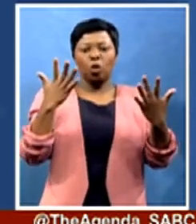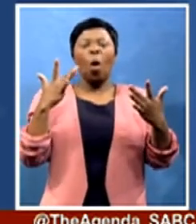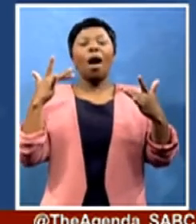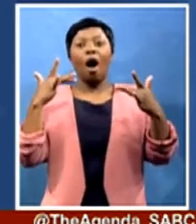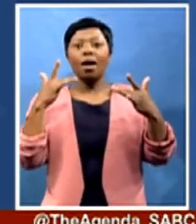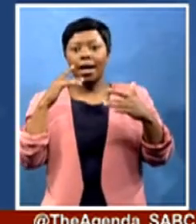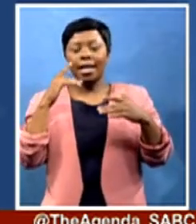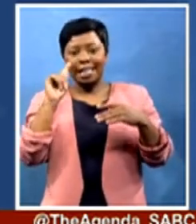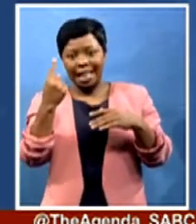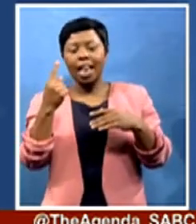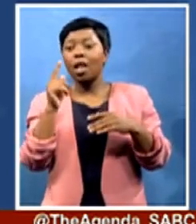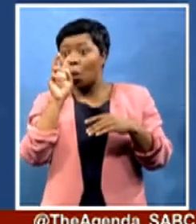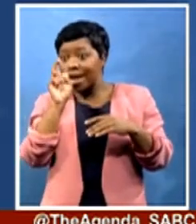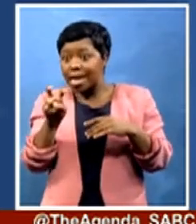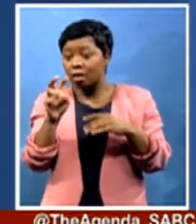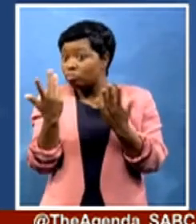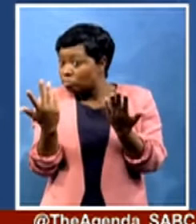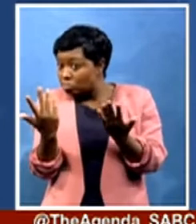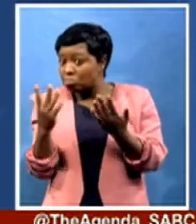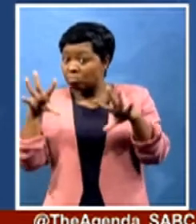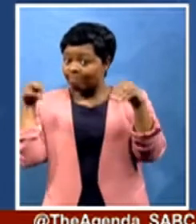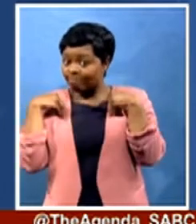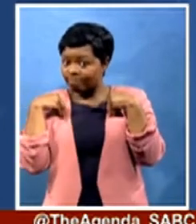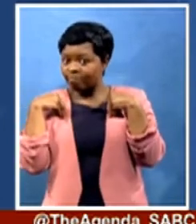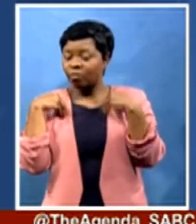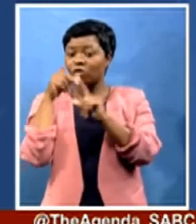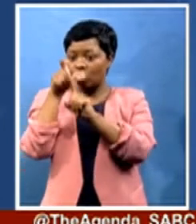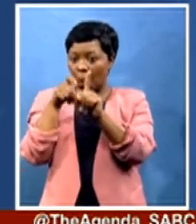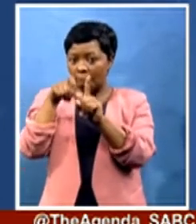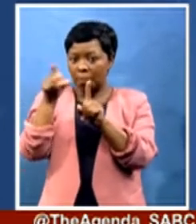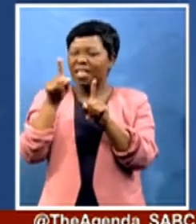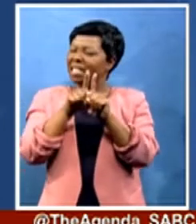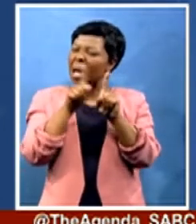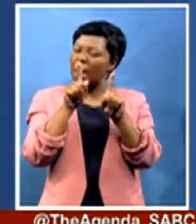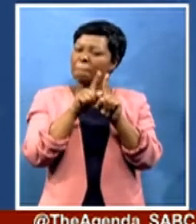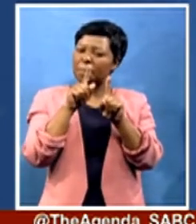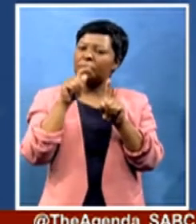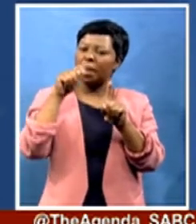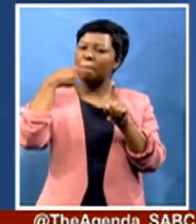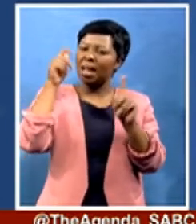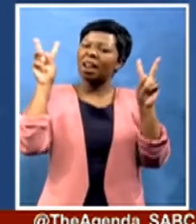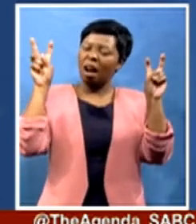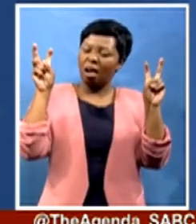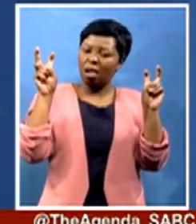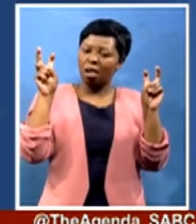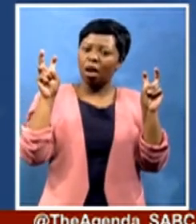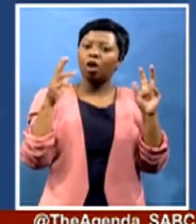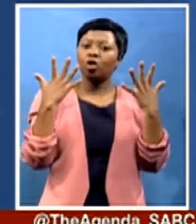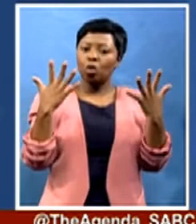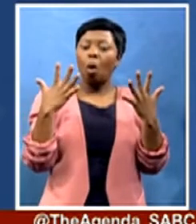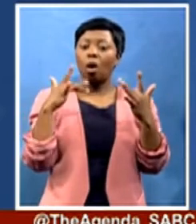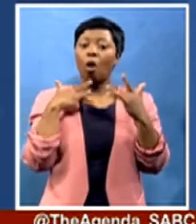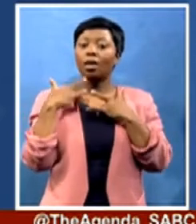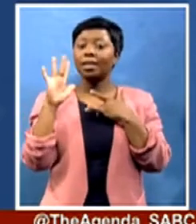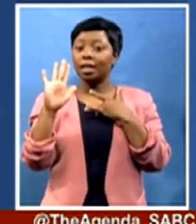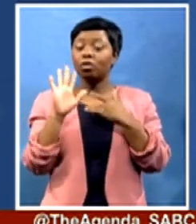medical procedure. But in the rollout, this would not be consent to participate in the study. So the